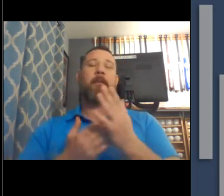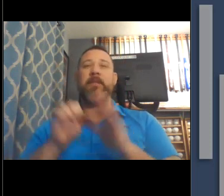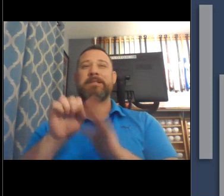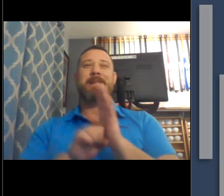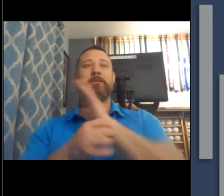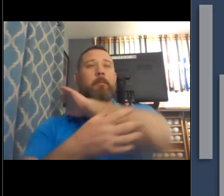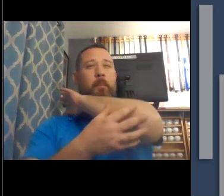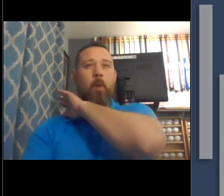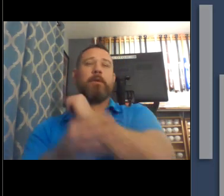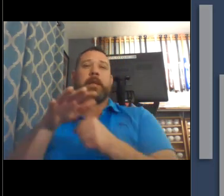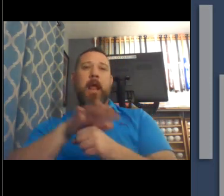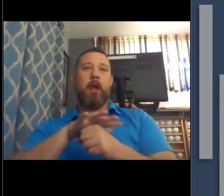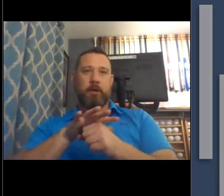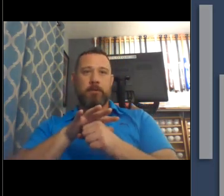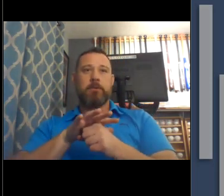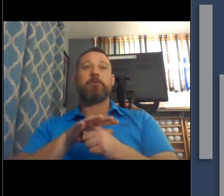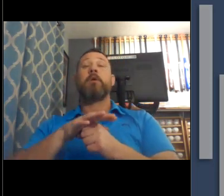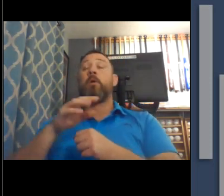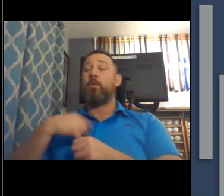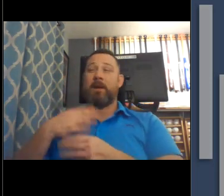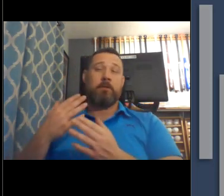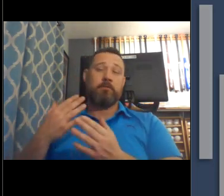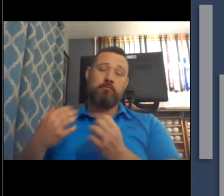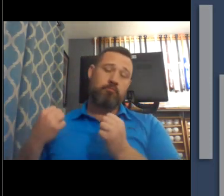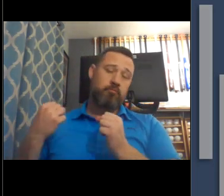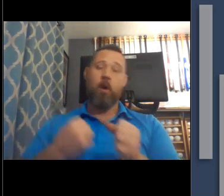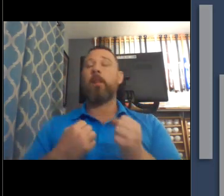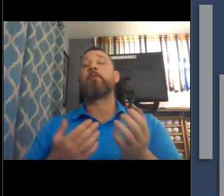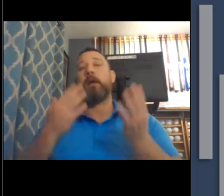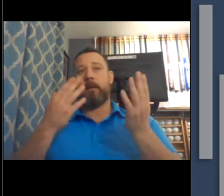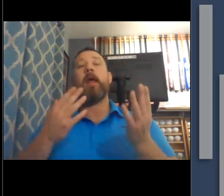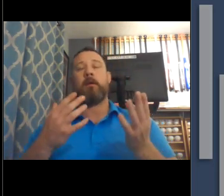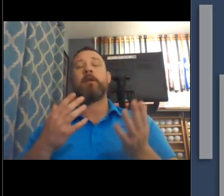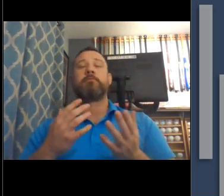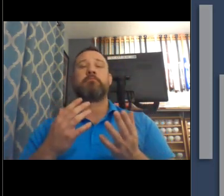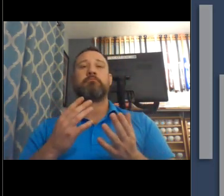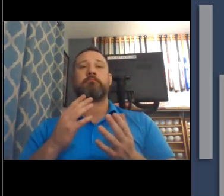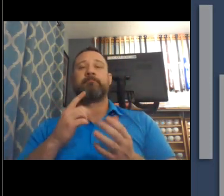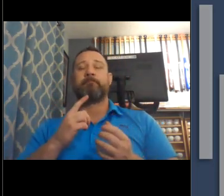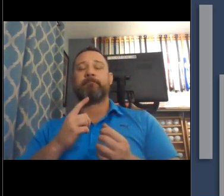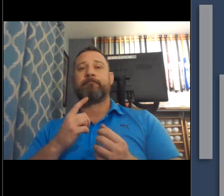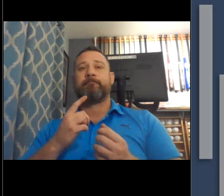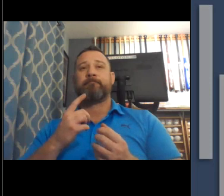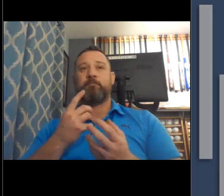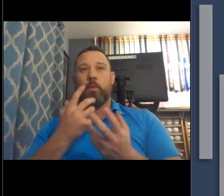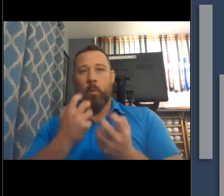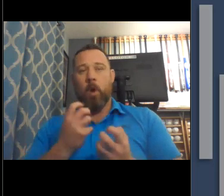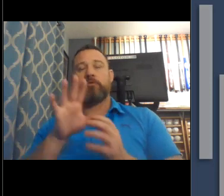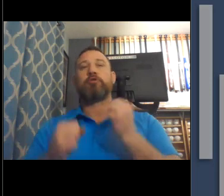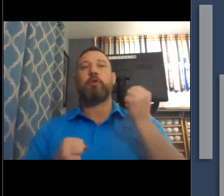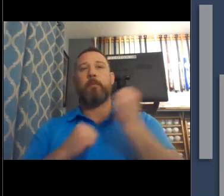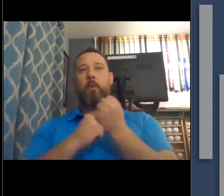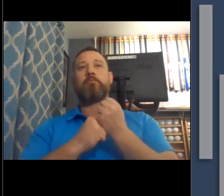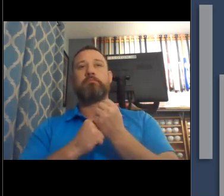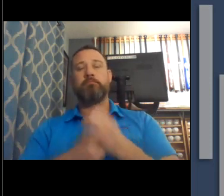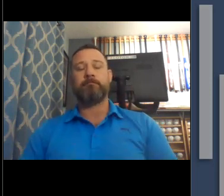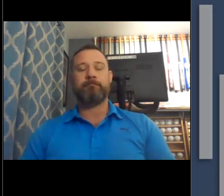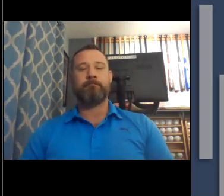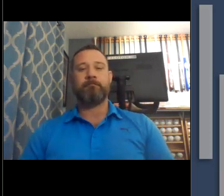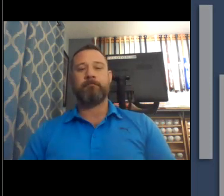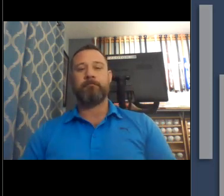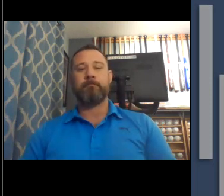AMBAG strongly supports the staff recommendation and urges your support. Thank you. Thank you, Mara. Next up, we'll have